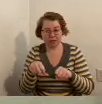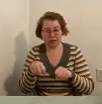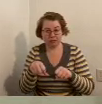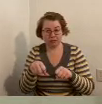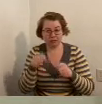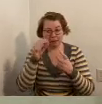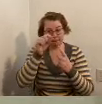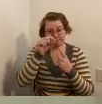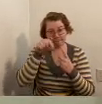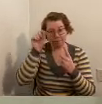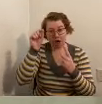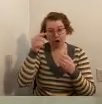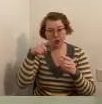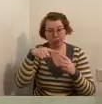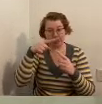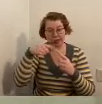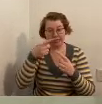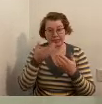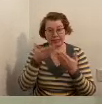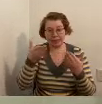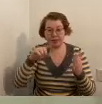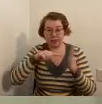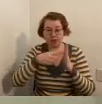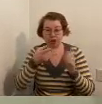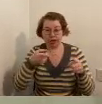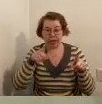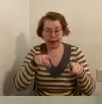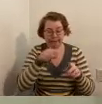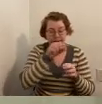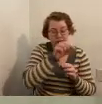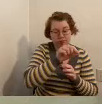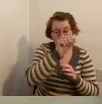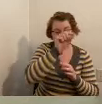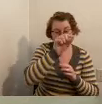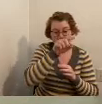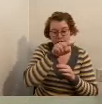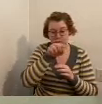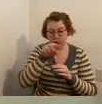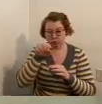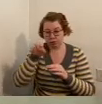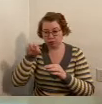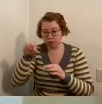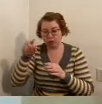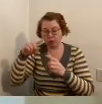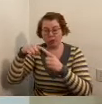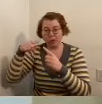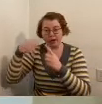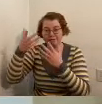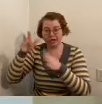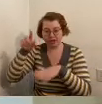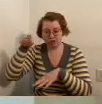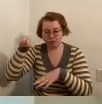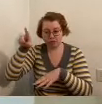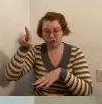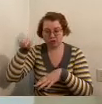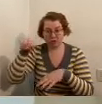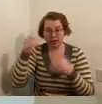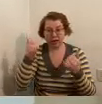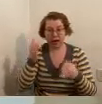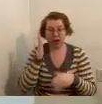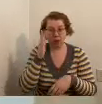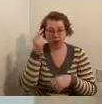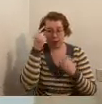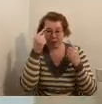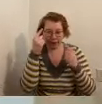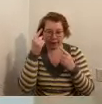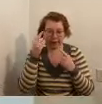when something started to happen, and then when it finished. So right now we're going to think about